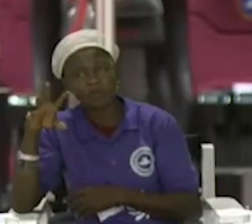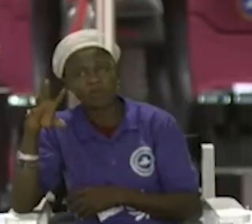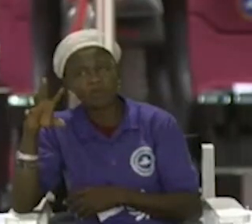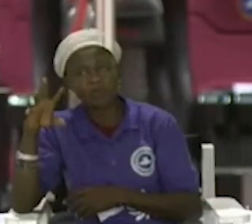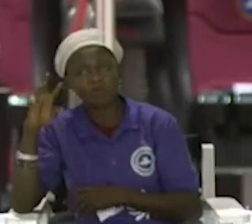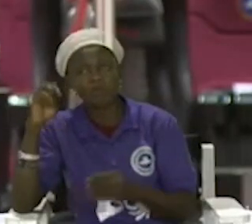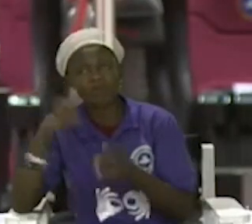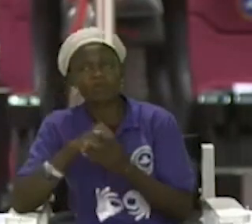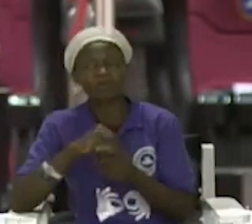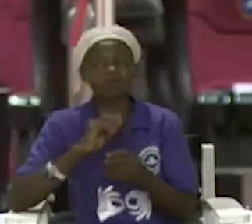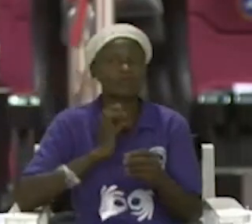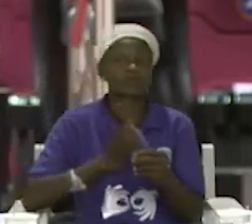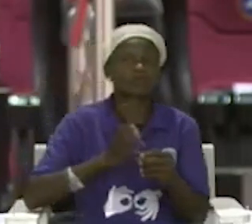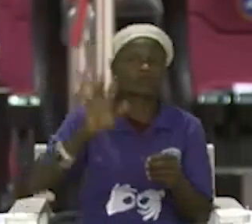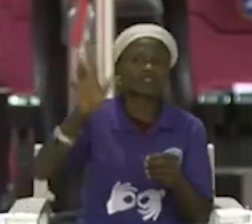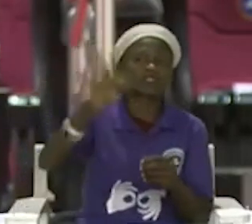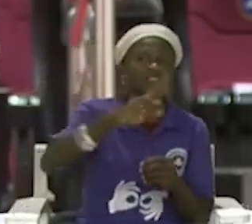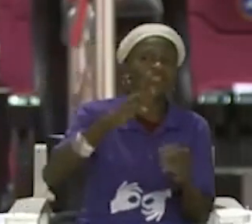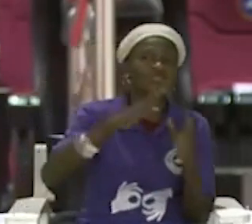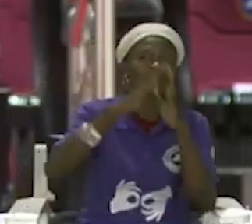in our compound